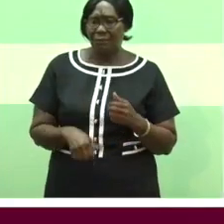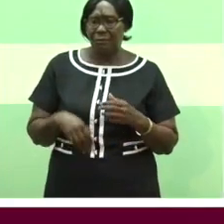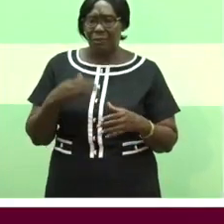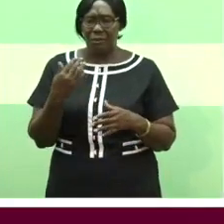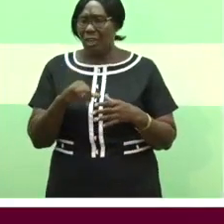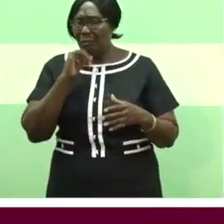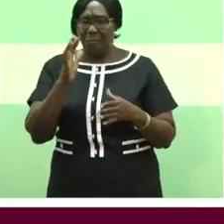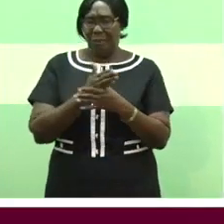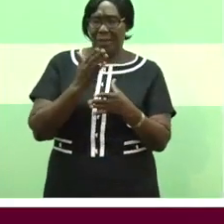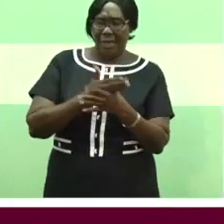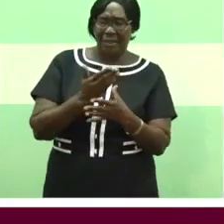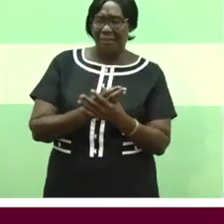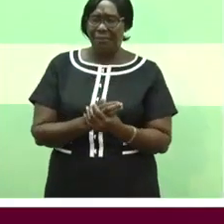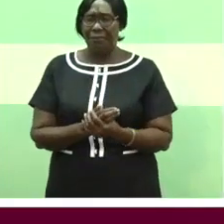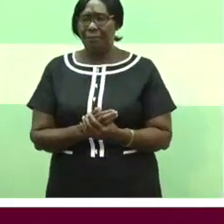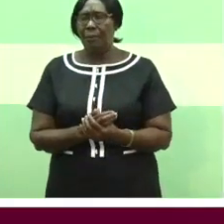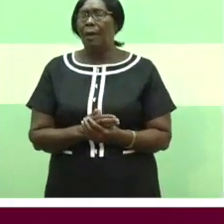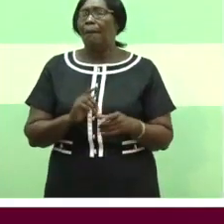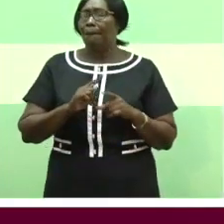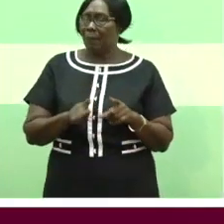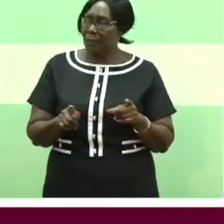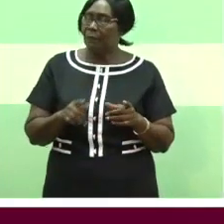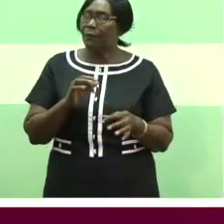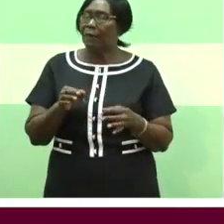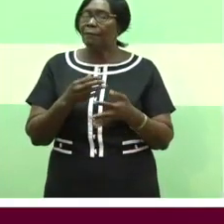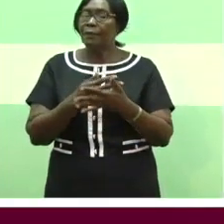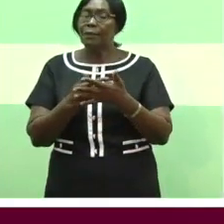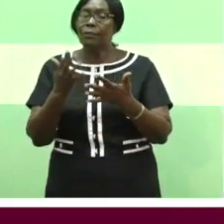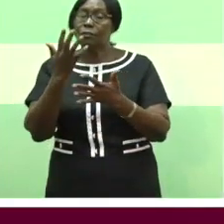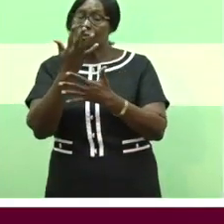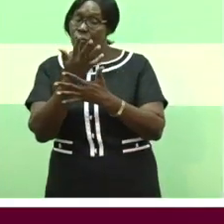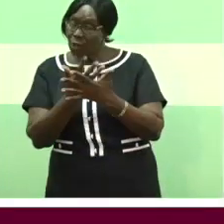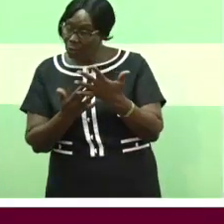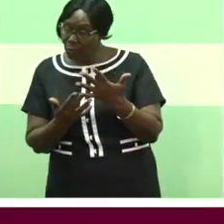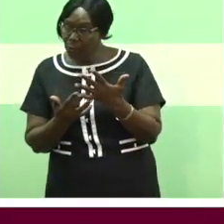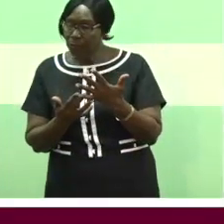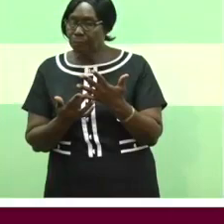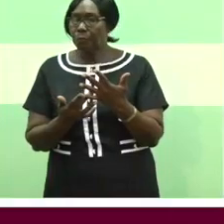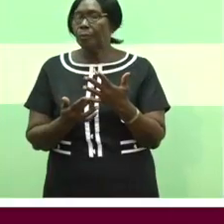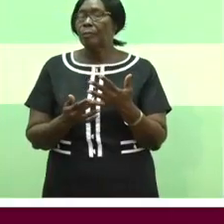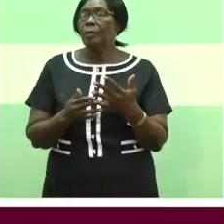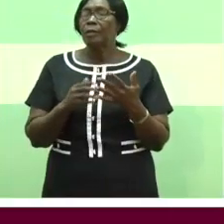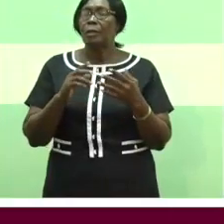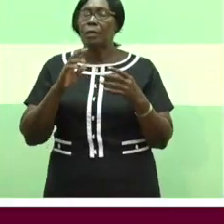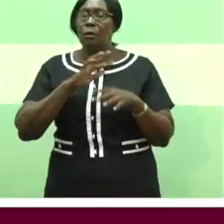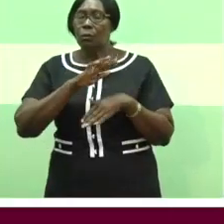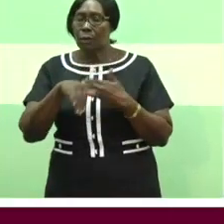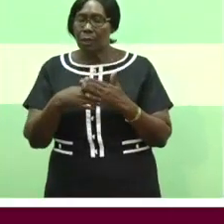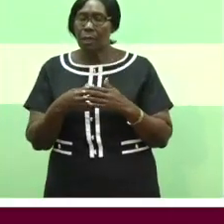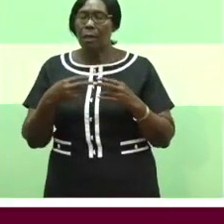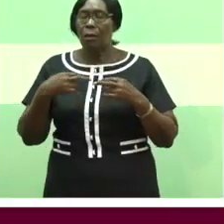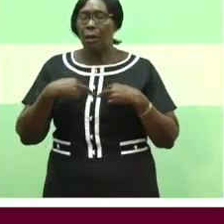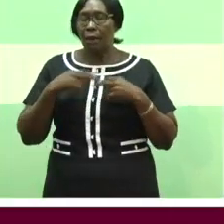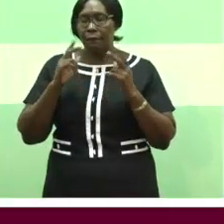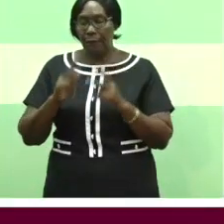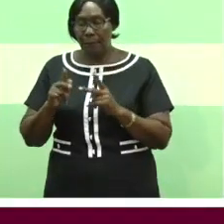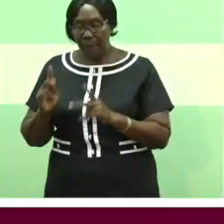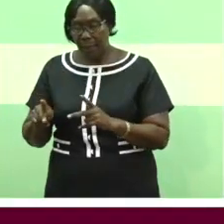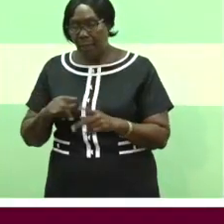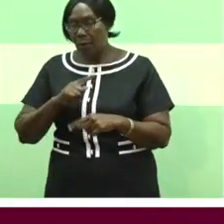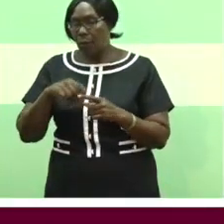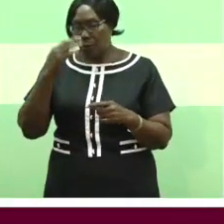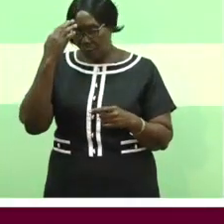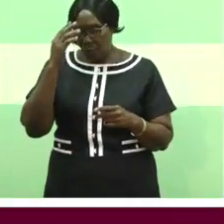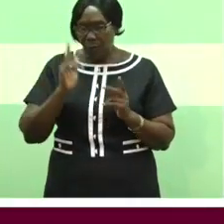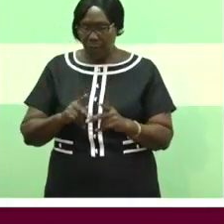inappropriate behavior, but that they would be willing to cooperate, because as we would have said before, we all have a plan, and when you know